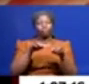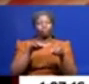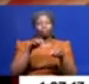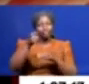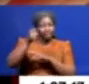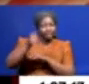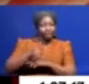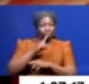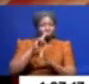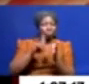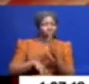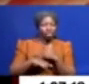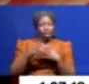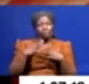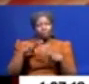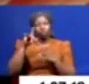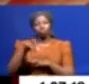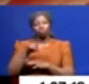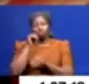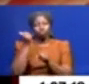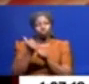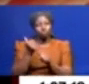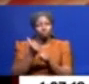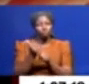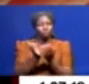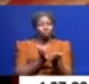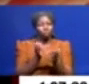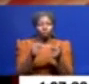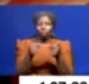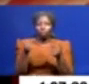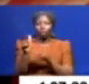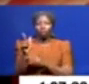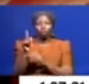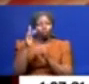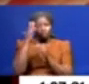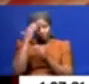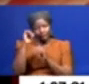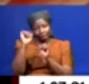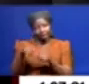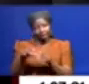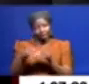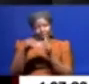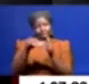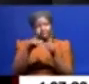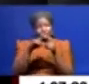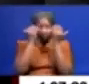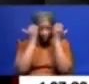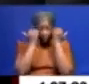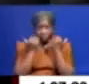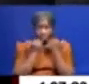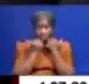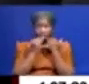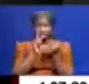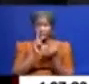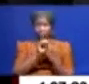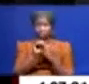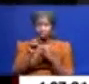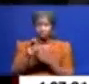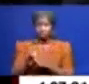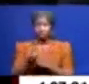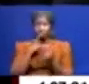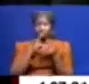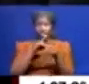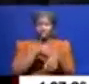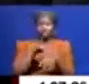in illegal dealings which could land them in the corridors of justice. Koome was speaking while supervising the destruction